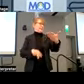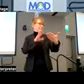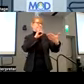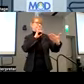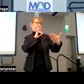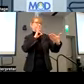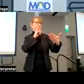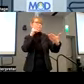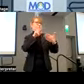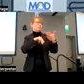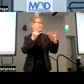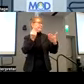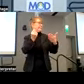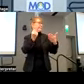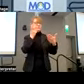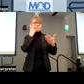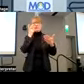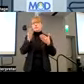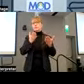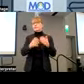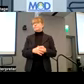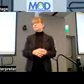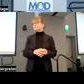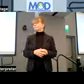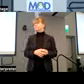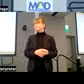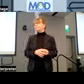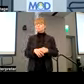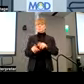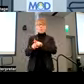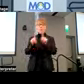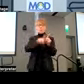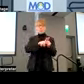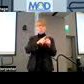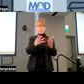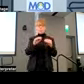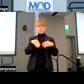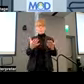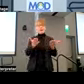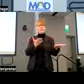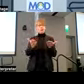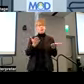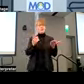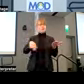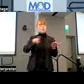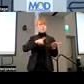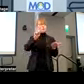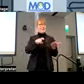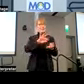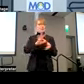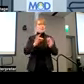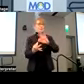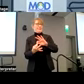In another example, we want to make sure that we can provide services to those who need interpretation services.